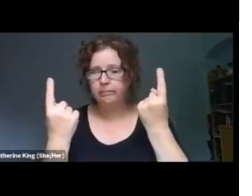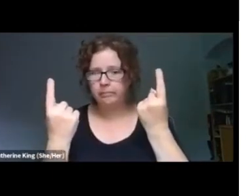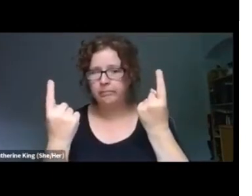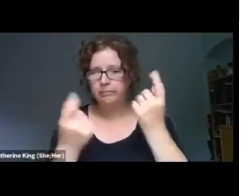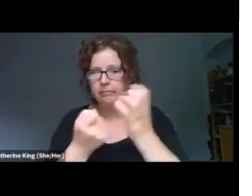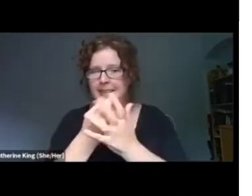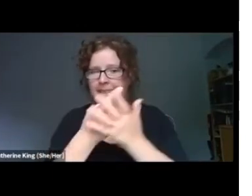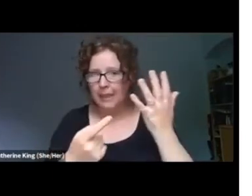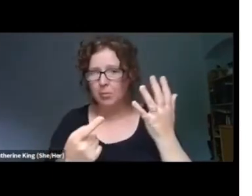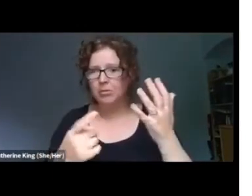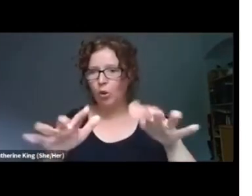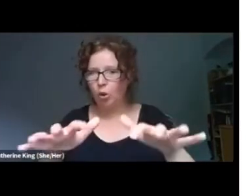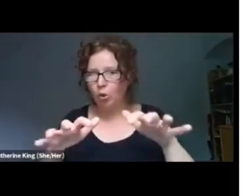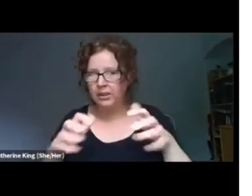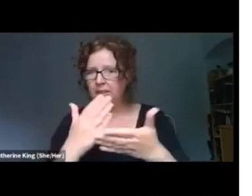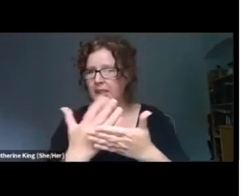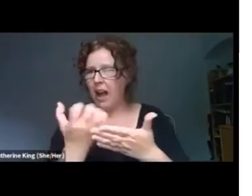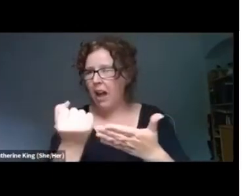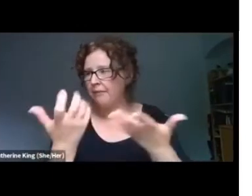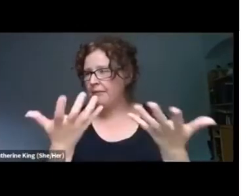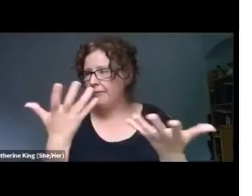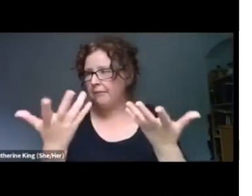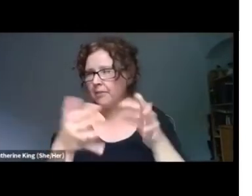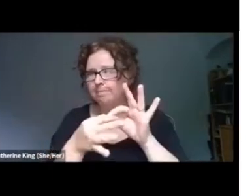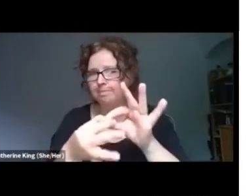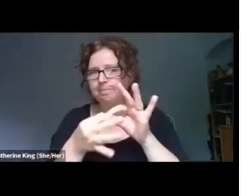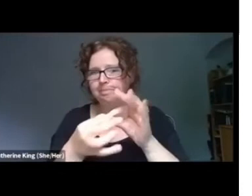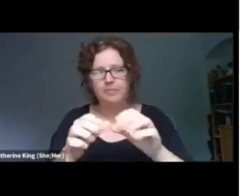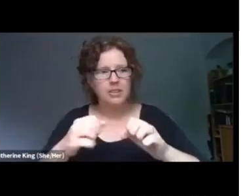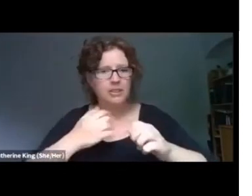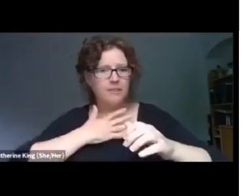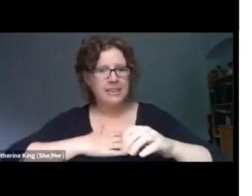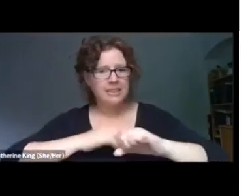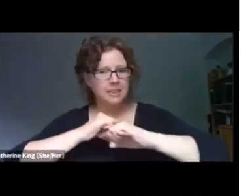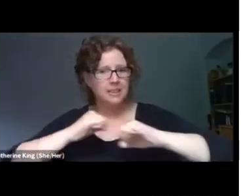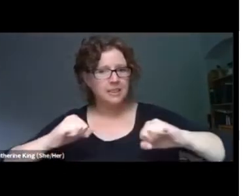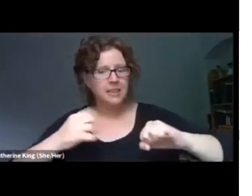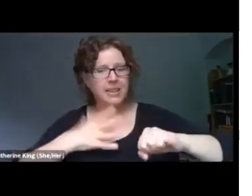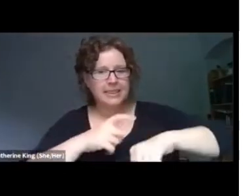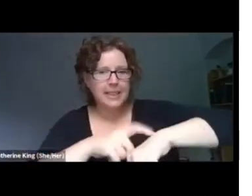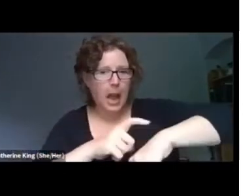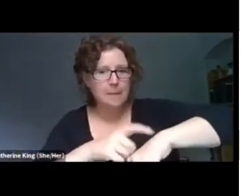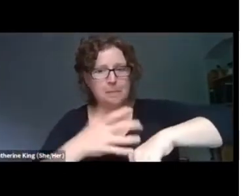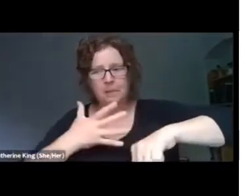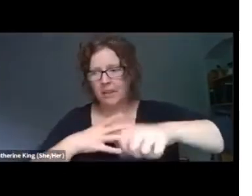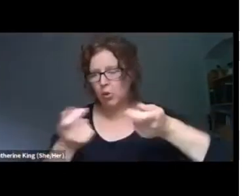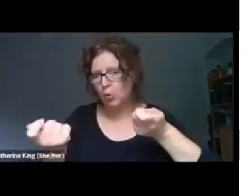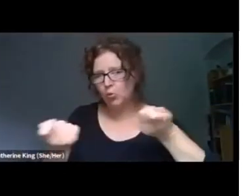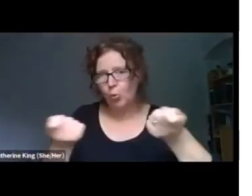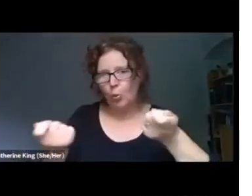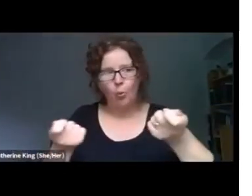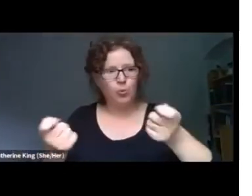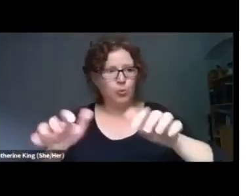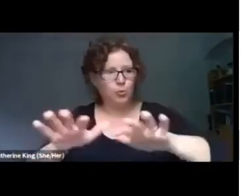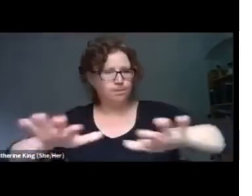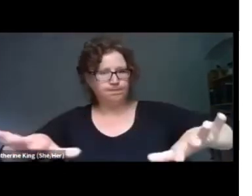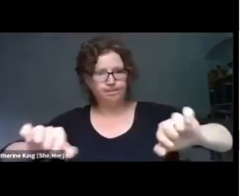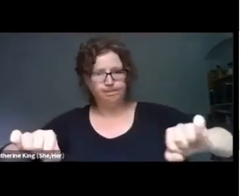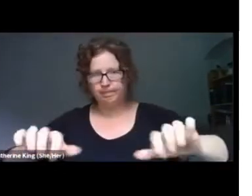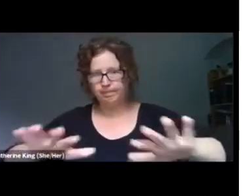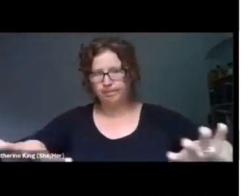relationship to physical space that they're in and need time and control over that space.